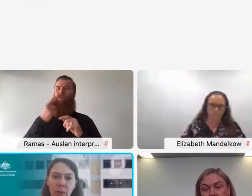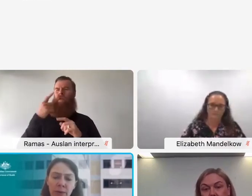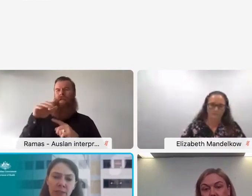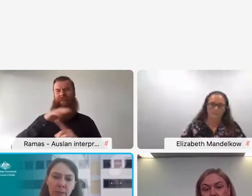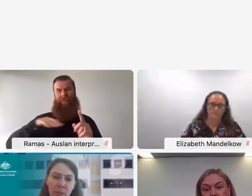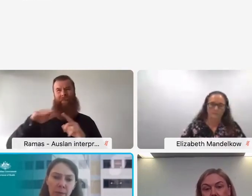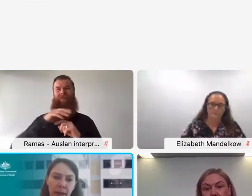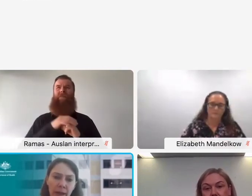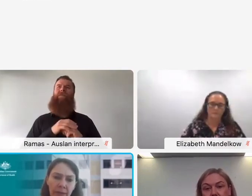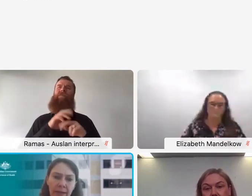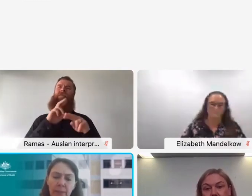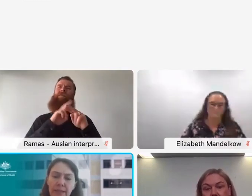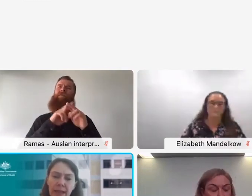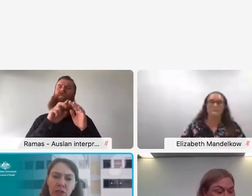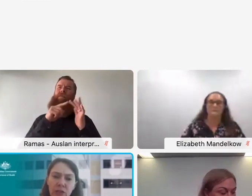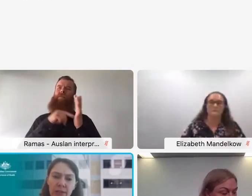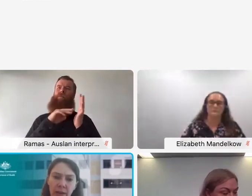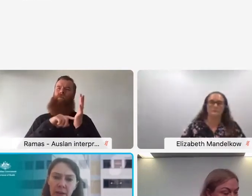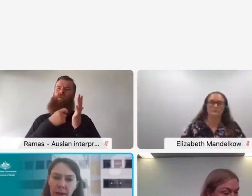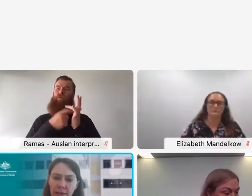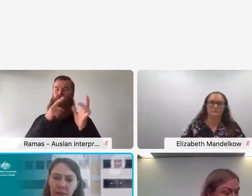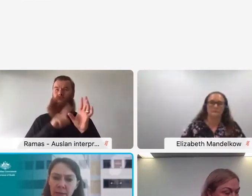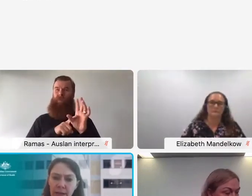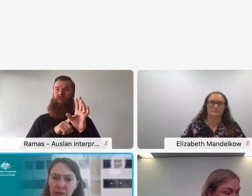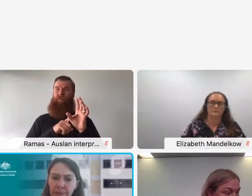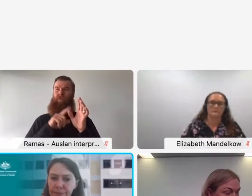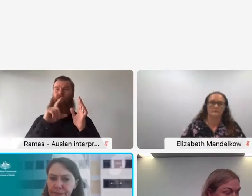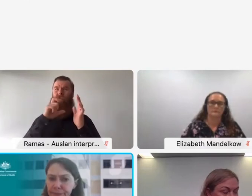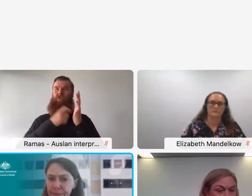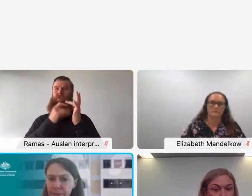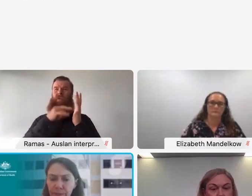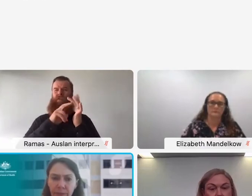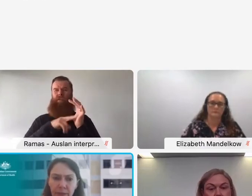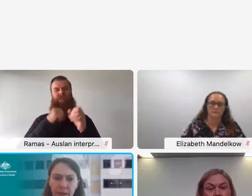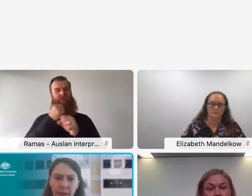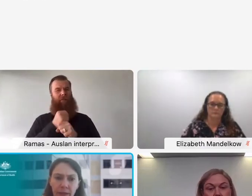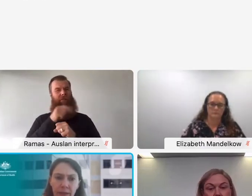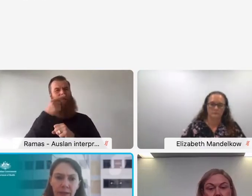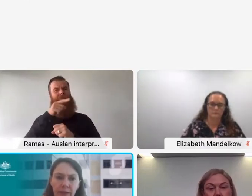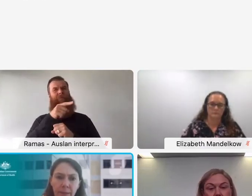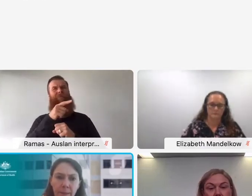So we want to know a bit more about what the expectations are around accommodation.